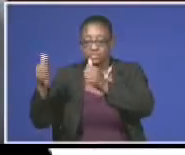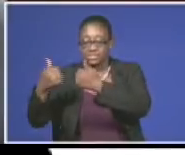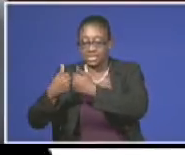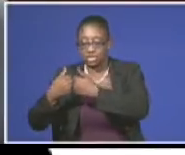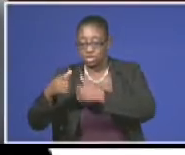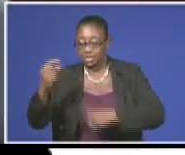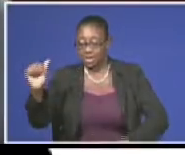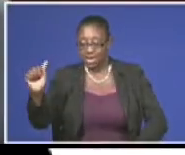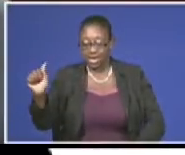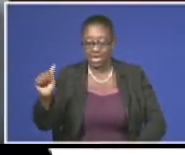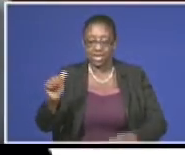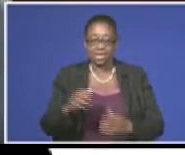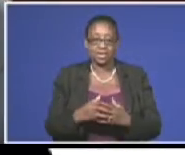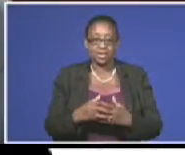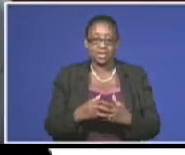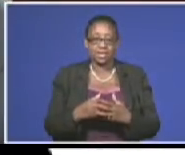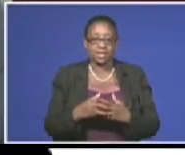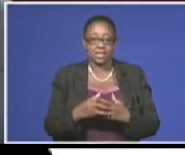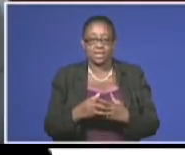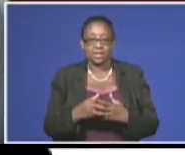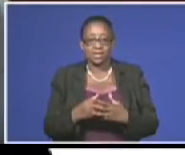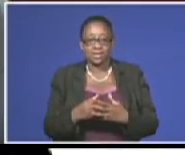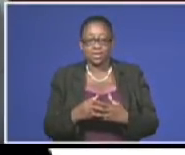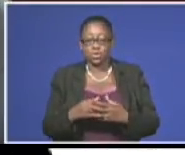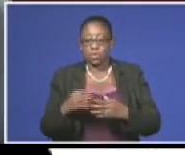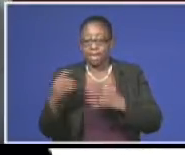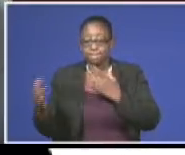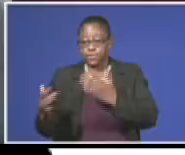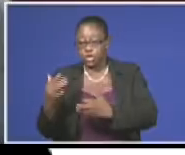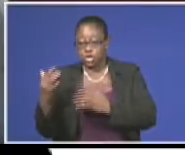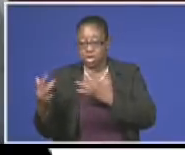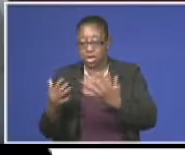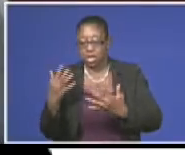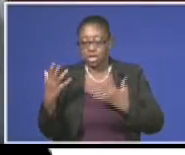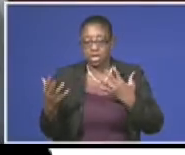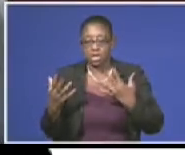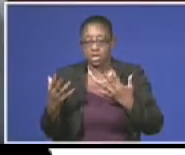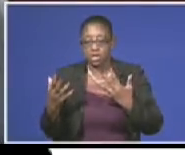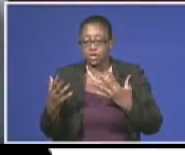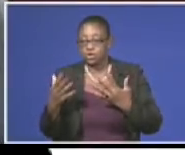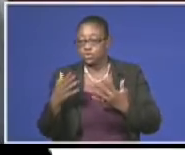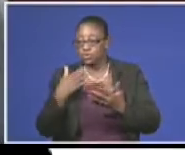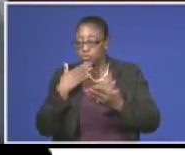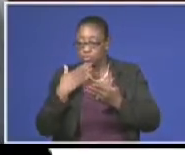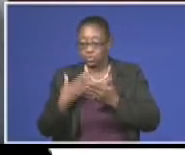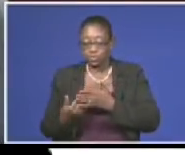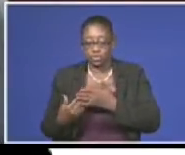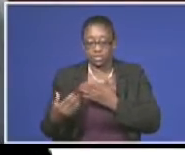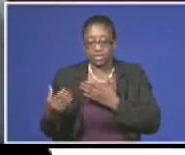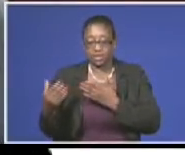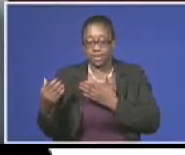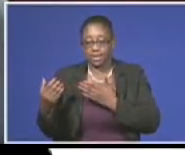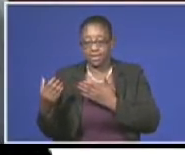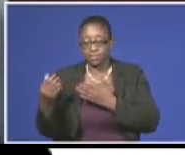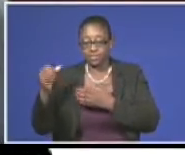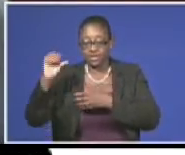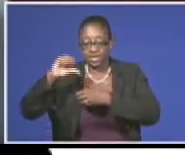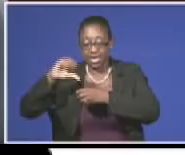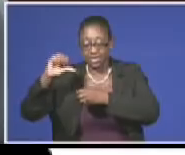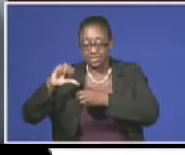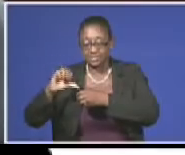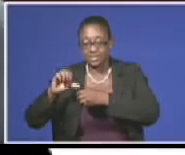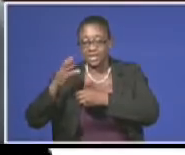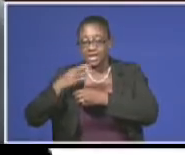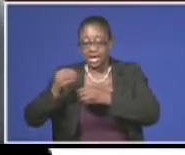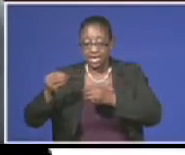Power Station, will be burning our most fuel-efficient engines and giving